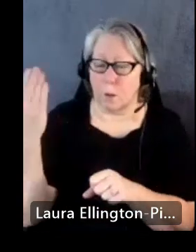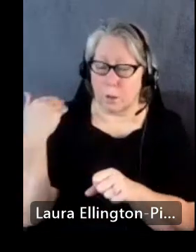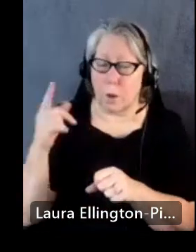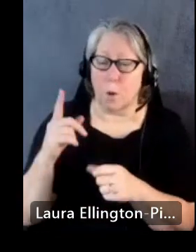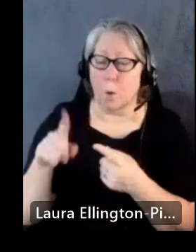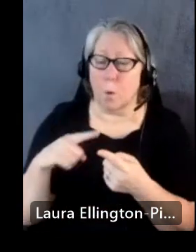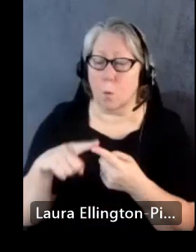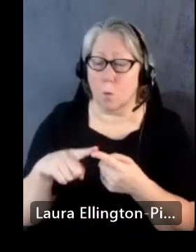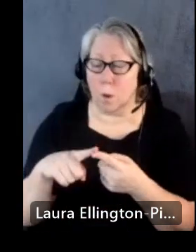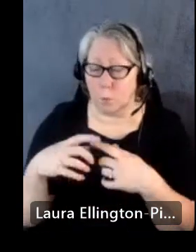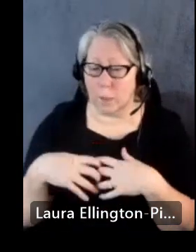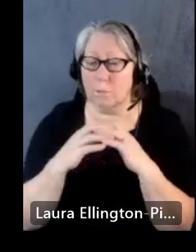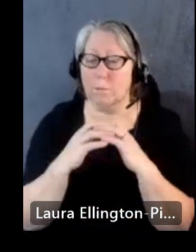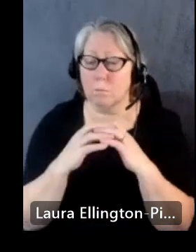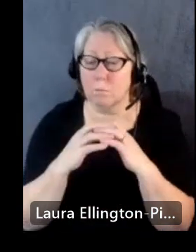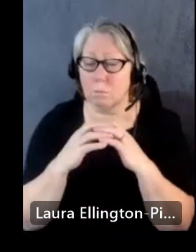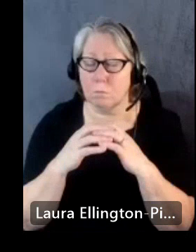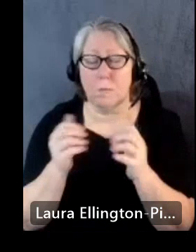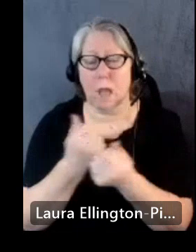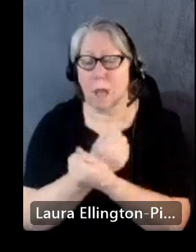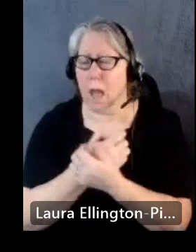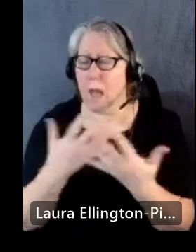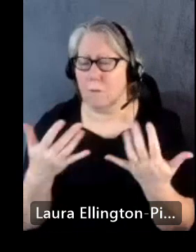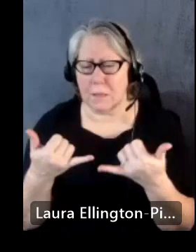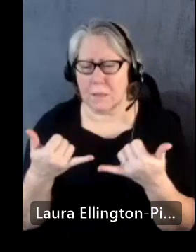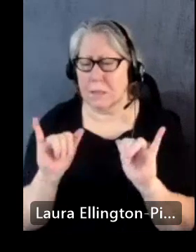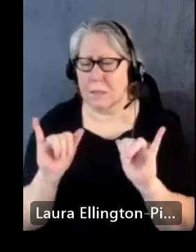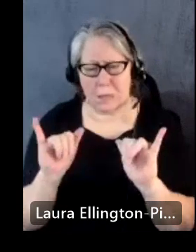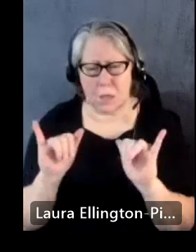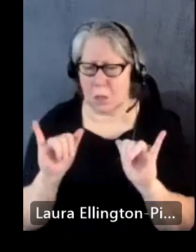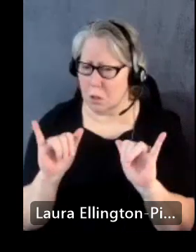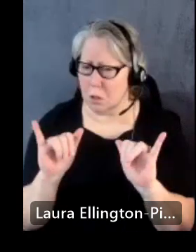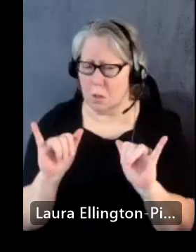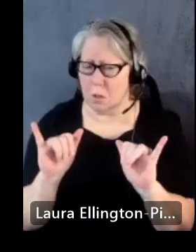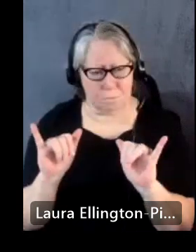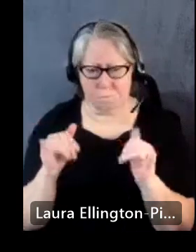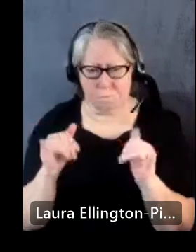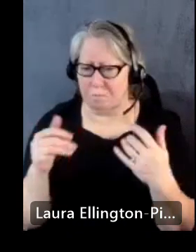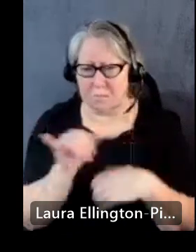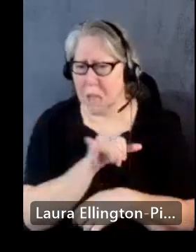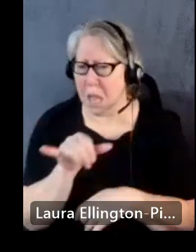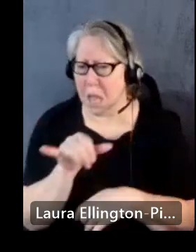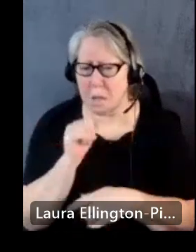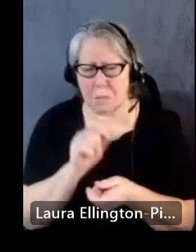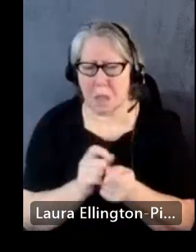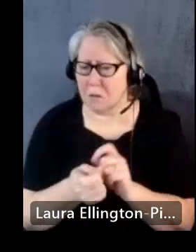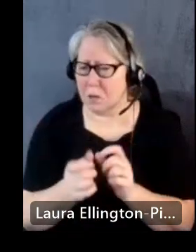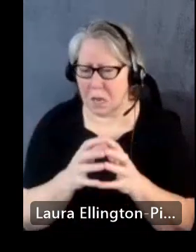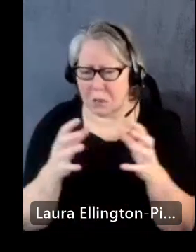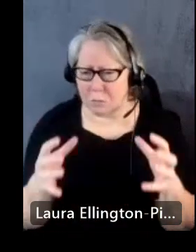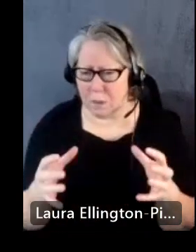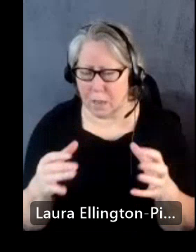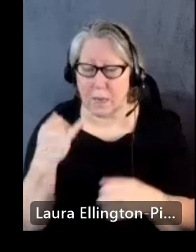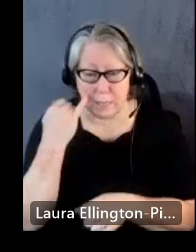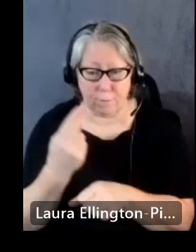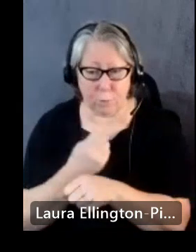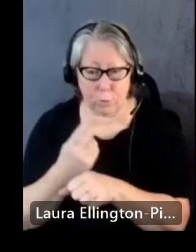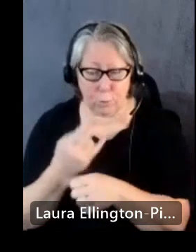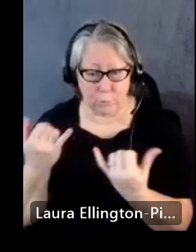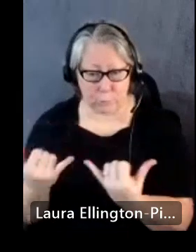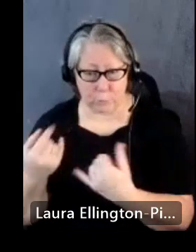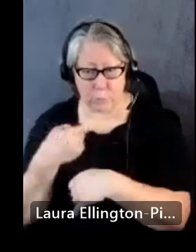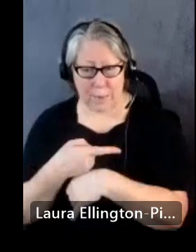still pretty up to date, I think, because it hasn't changed that much. The one thing is that if you're using it today, the screens